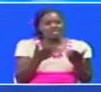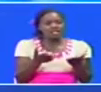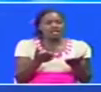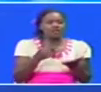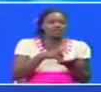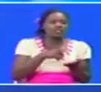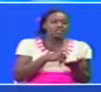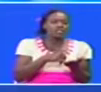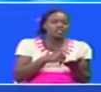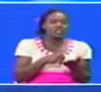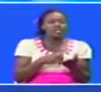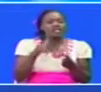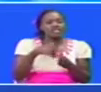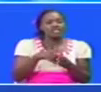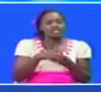the Maendeleo Chap Chap